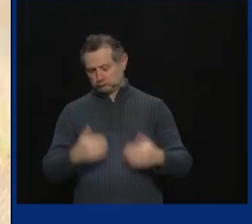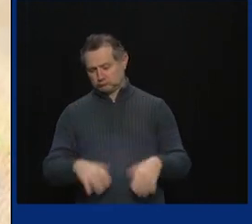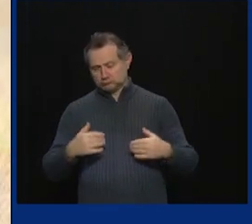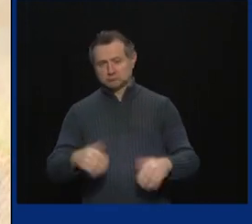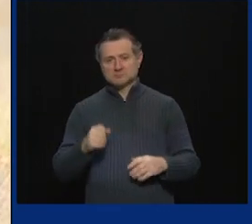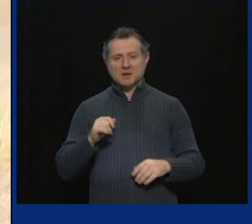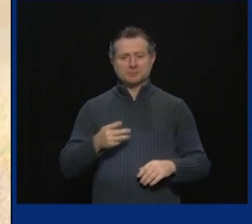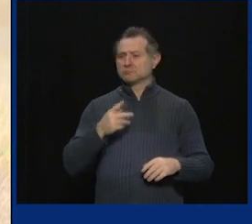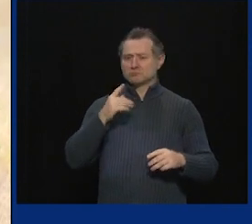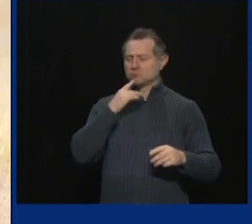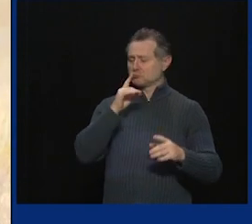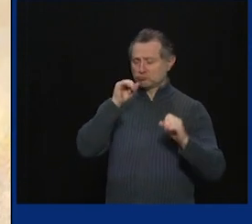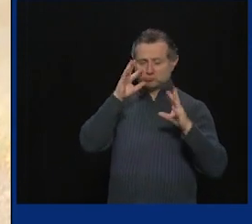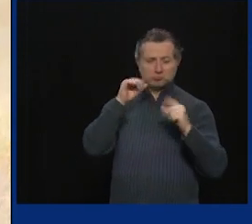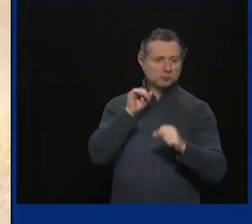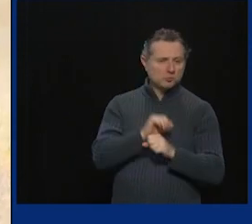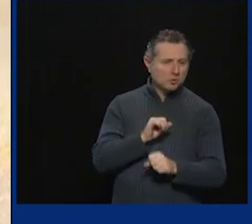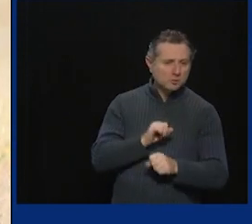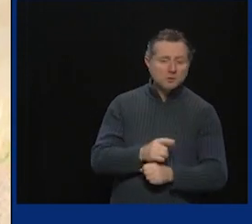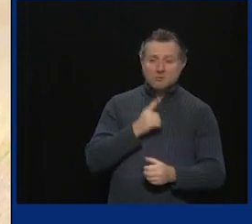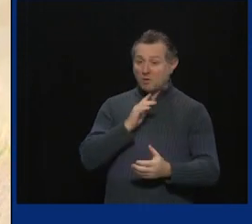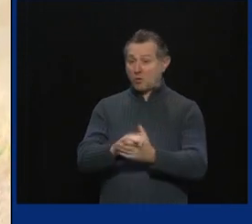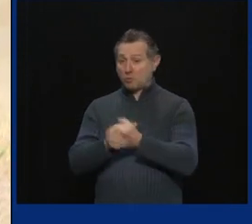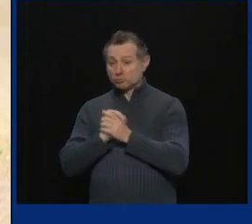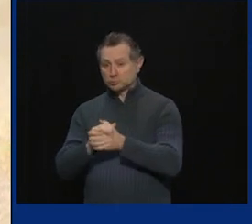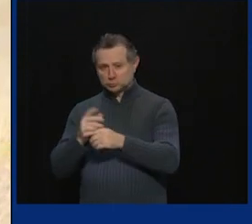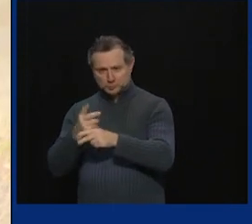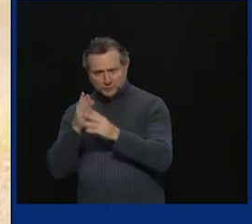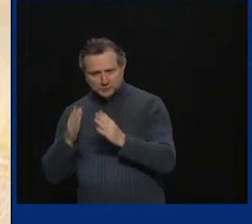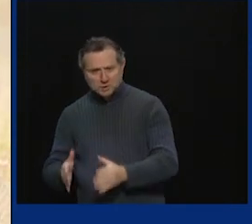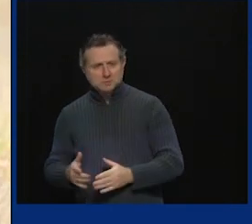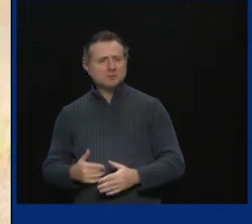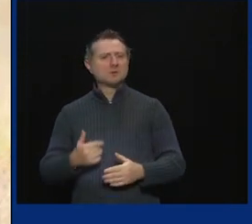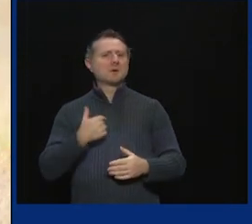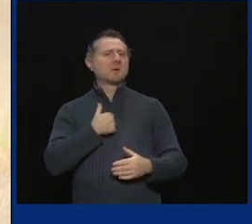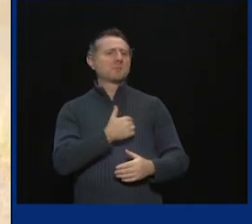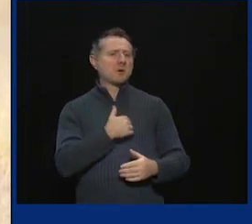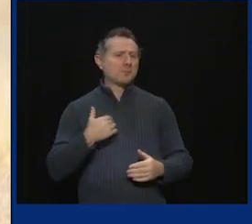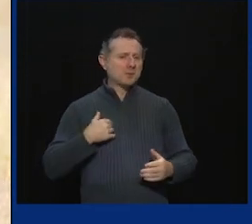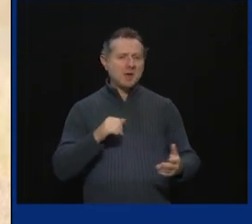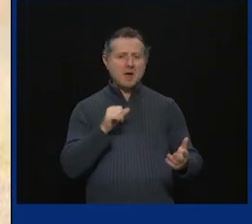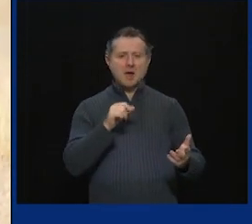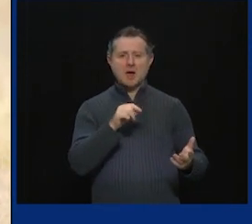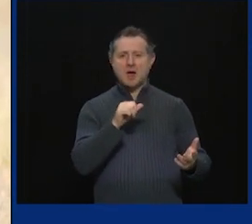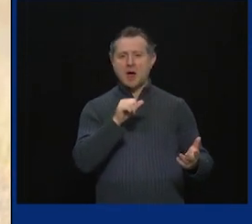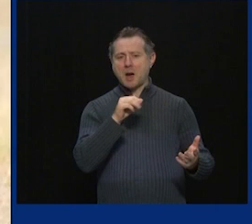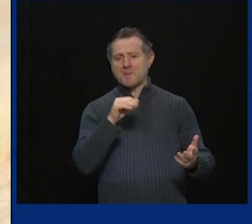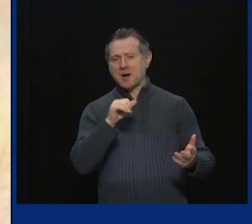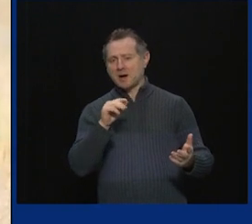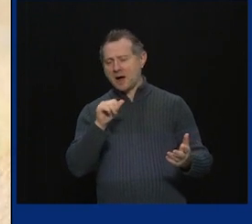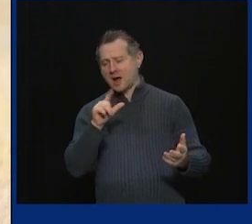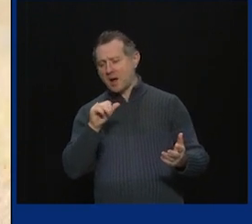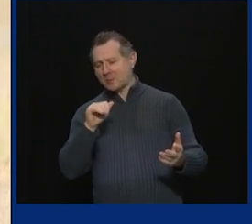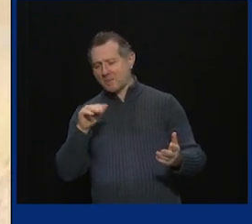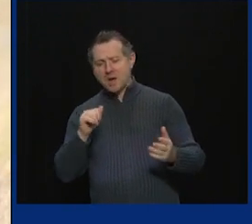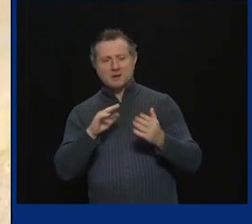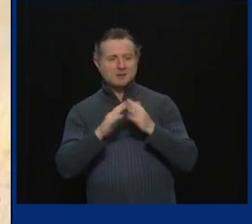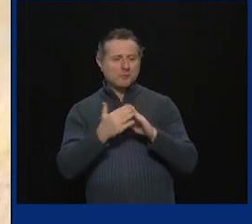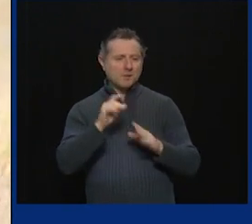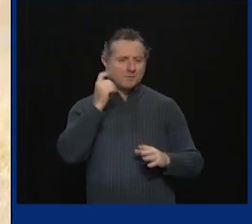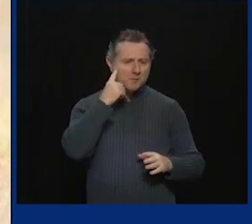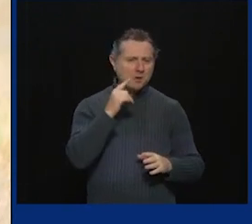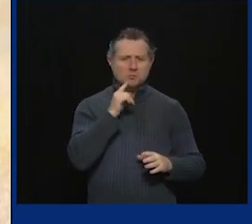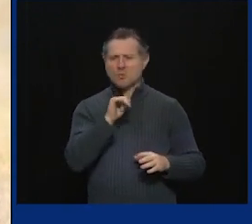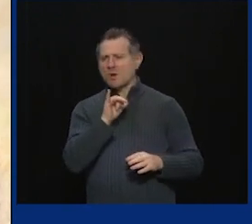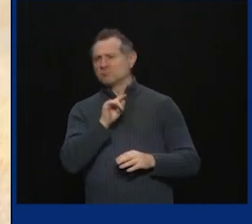Congratulations to our Supervisor Crossan and members of our Alabama town government. You have been the integral part